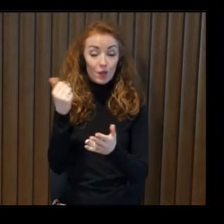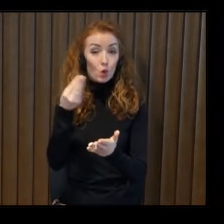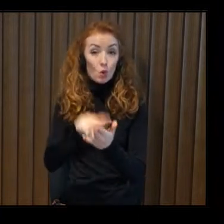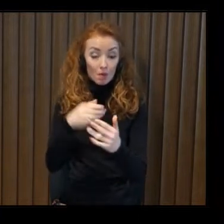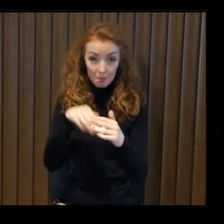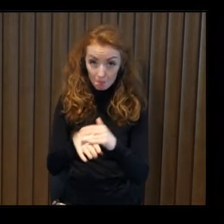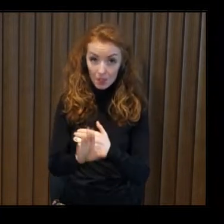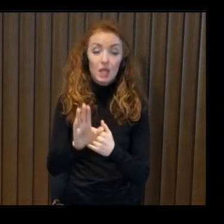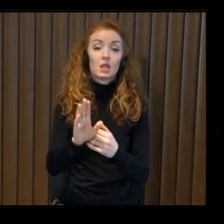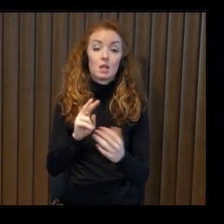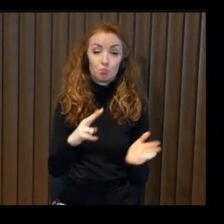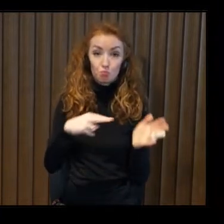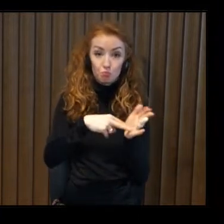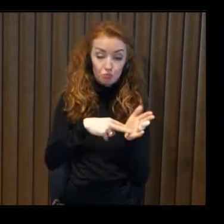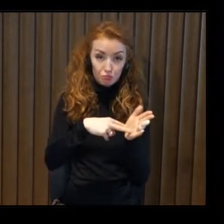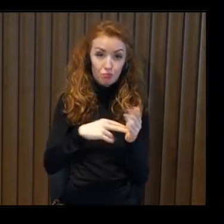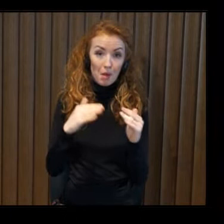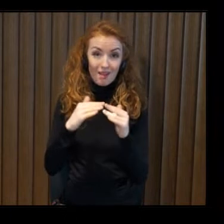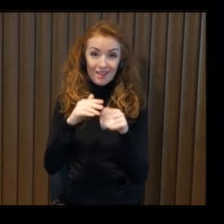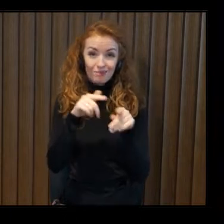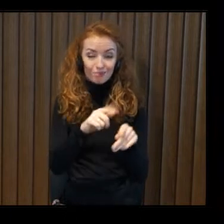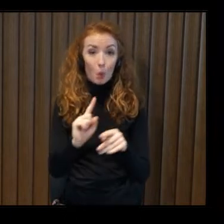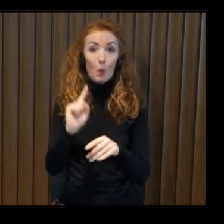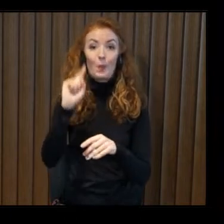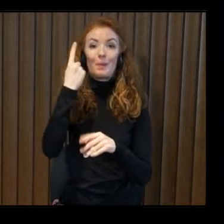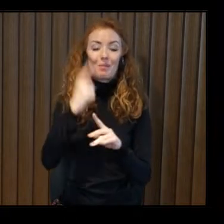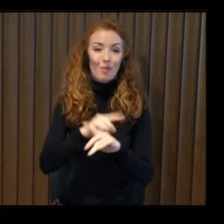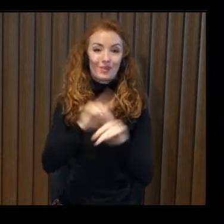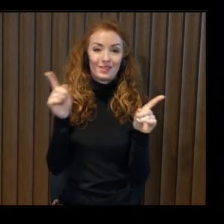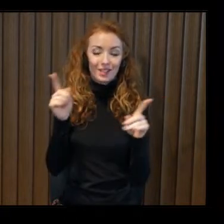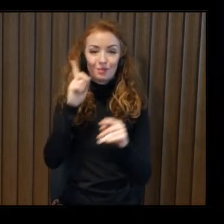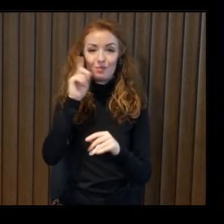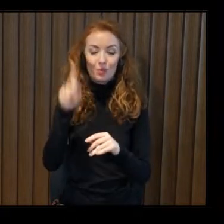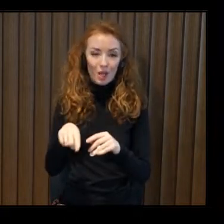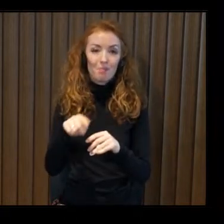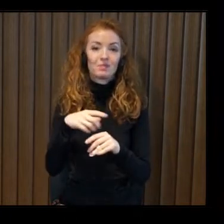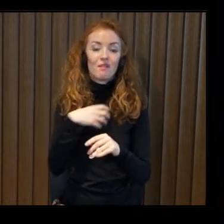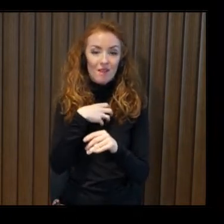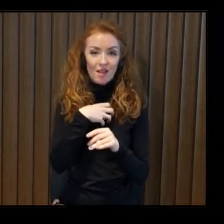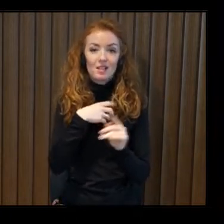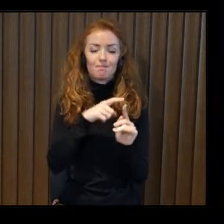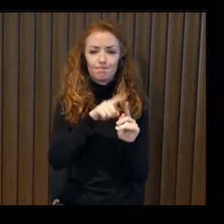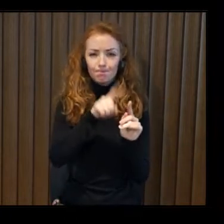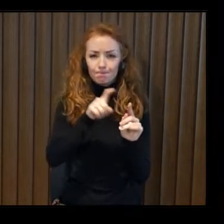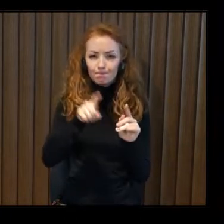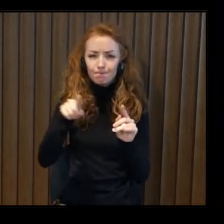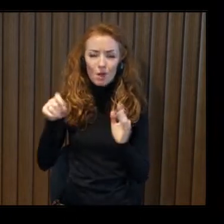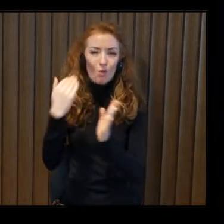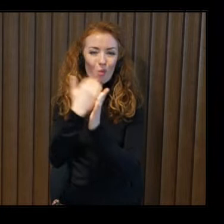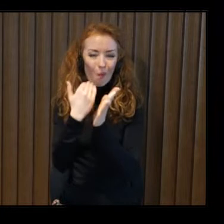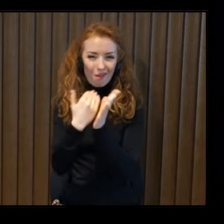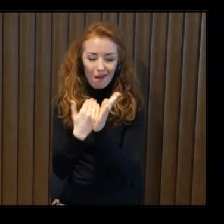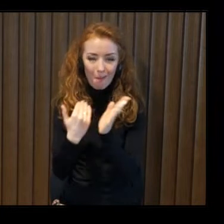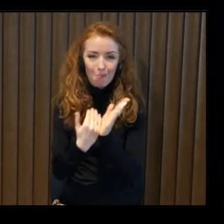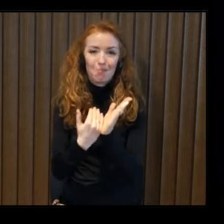plugs it in. And of course, the first thing that comes up is all these menus and prompts. And she gets a little bit confused and she tries to close things and tries to make it